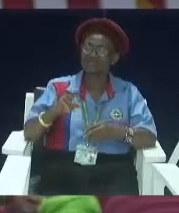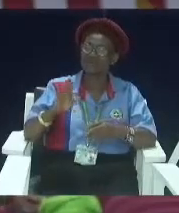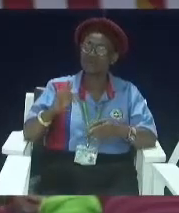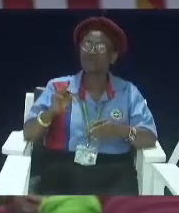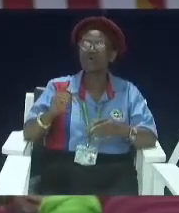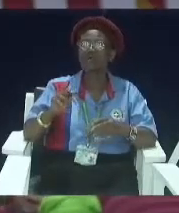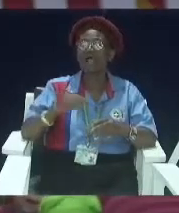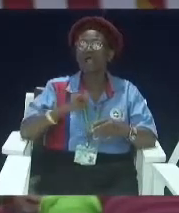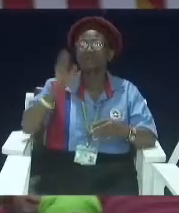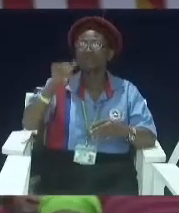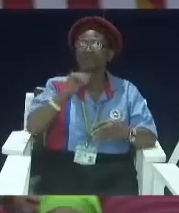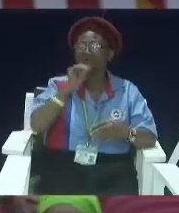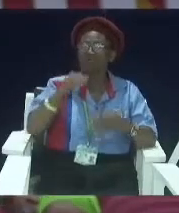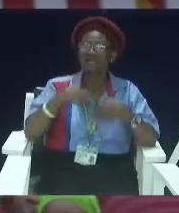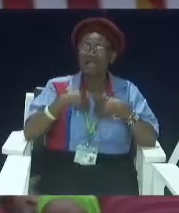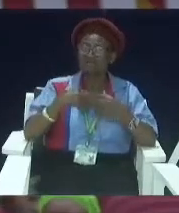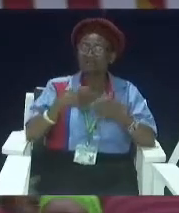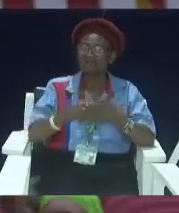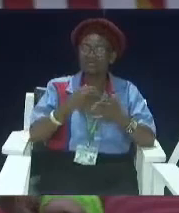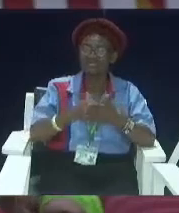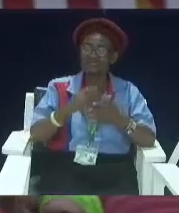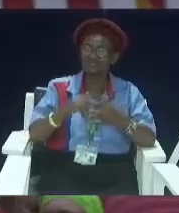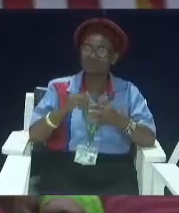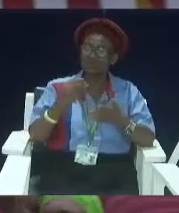car. Then I will trek,